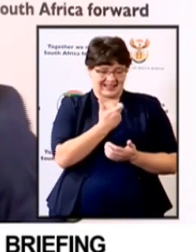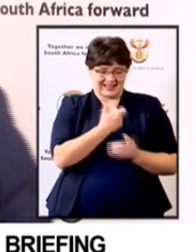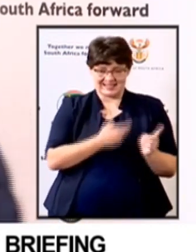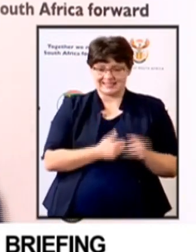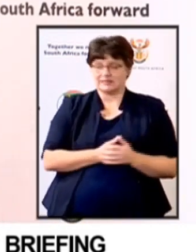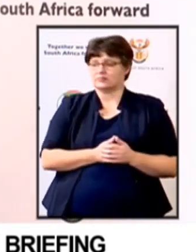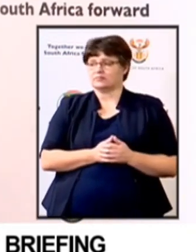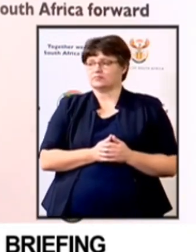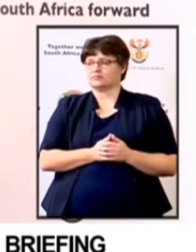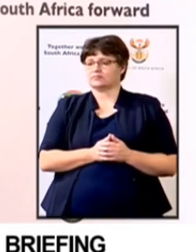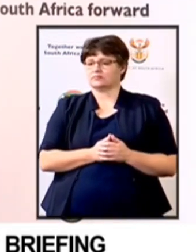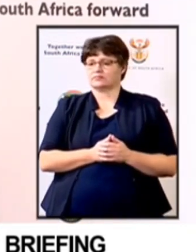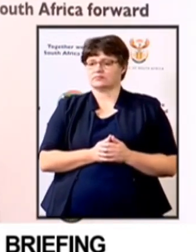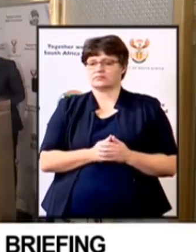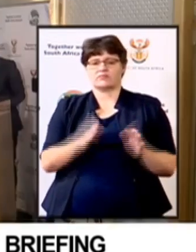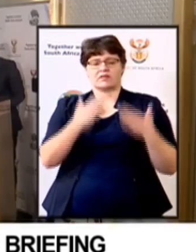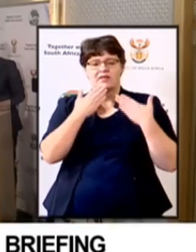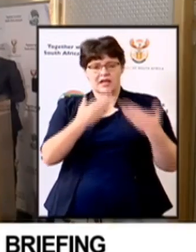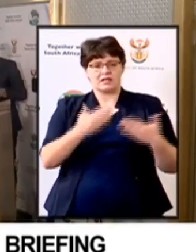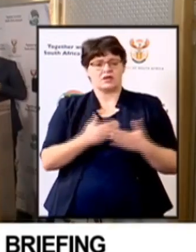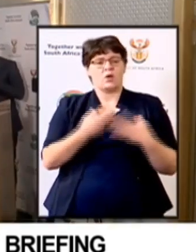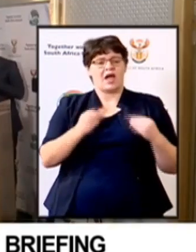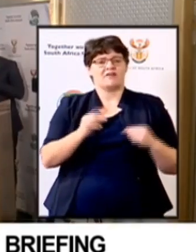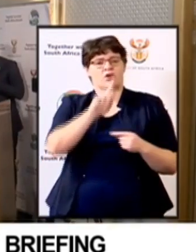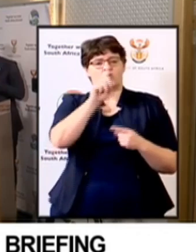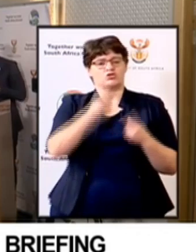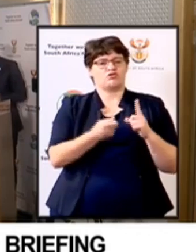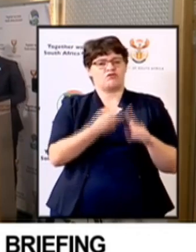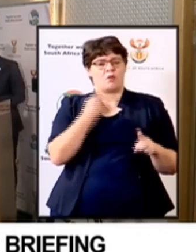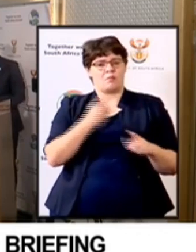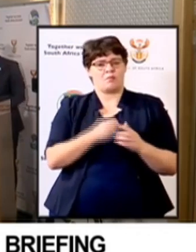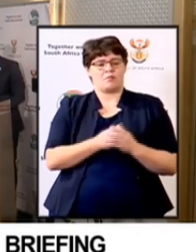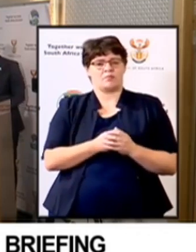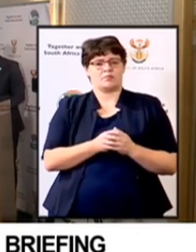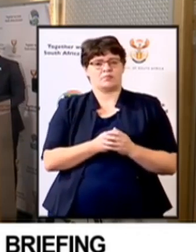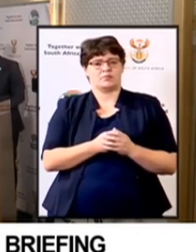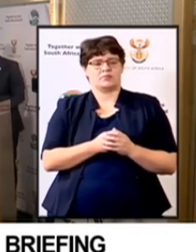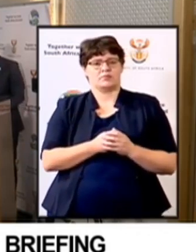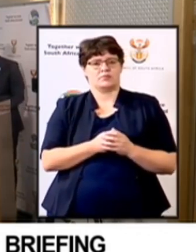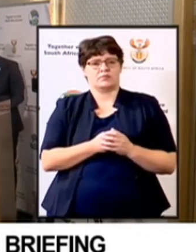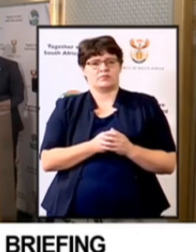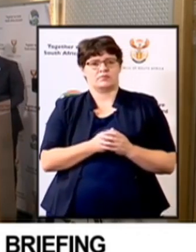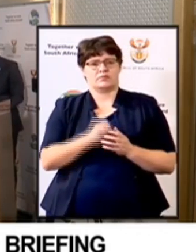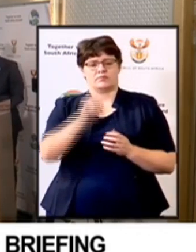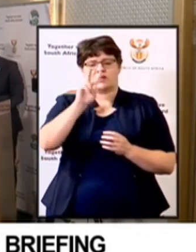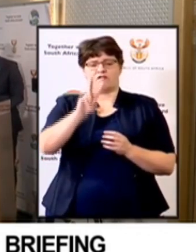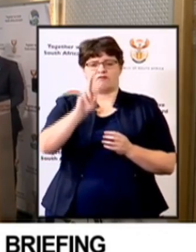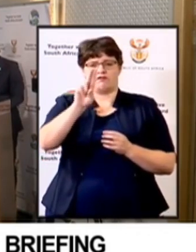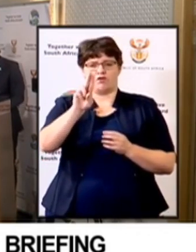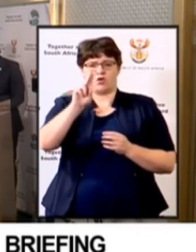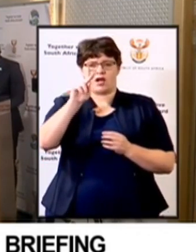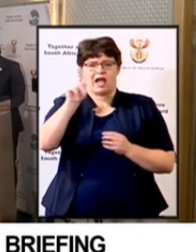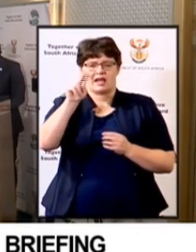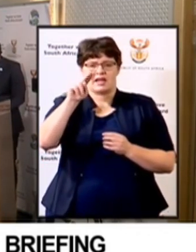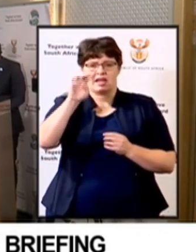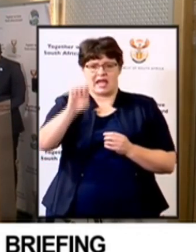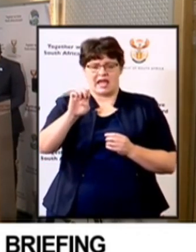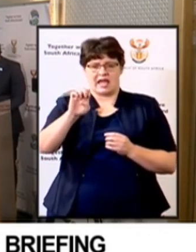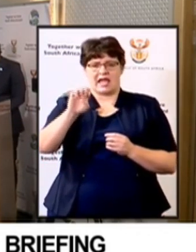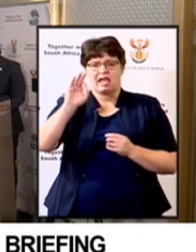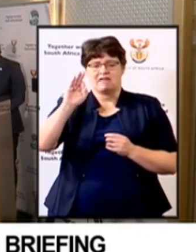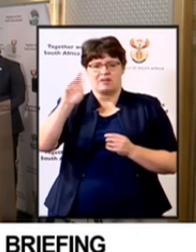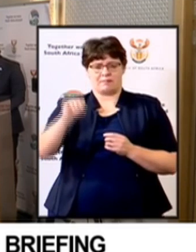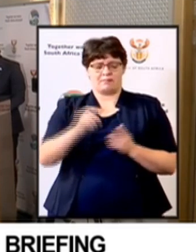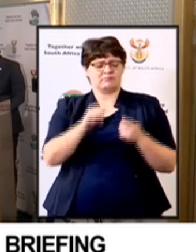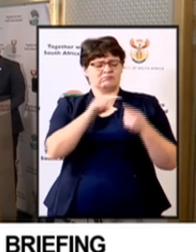questions. No, thanks, Vukani. We have a question from Sapoka Zintika from Vukani FM. The question is, what about the